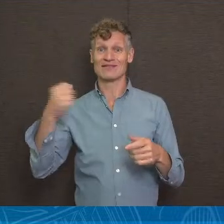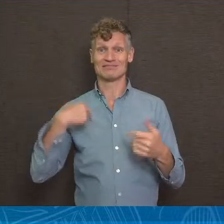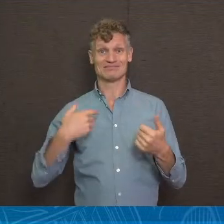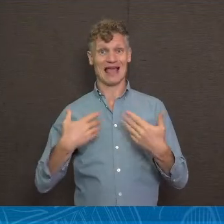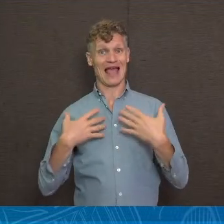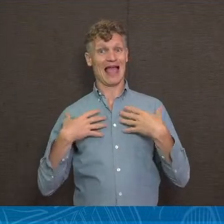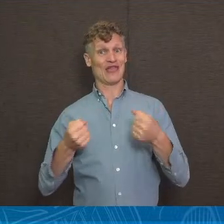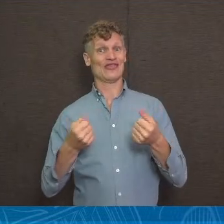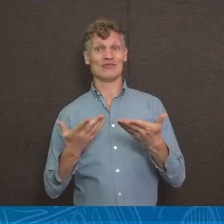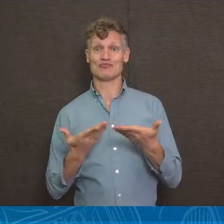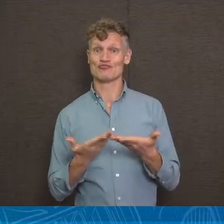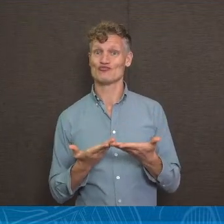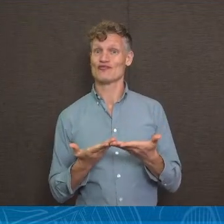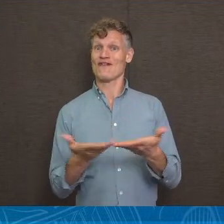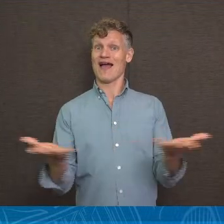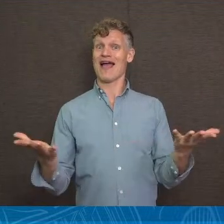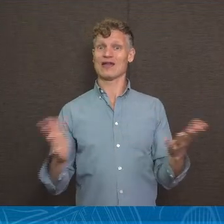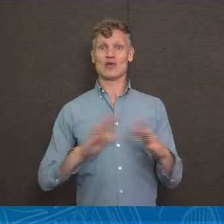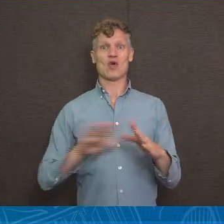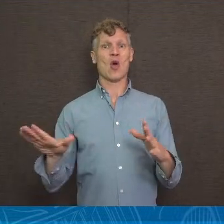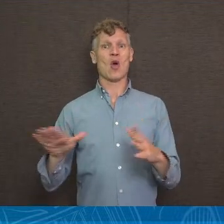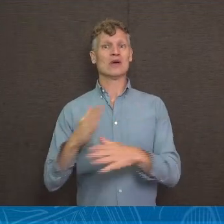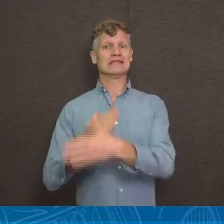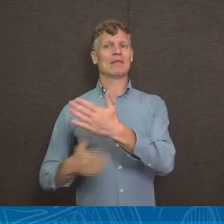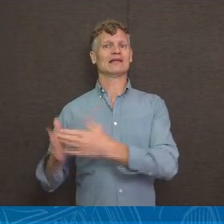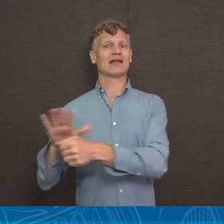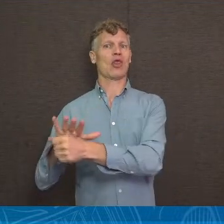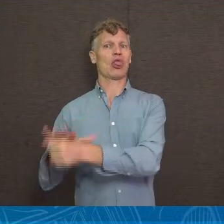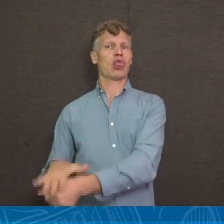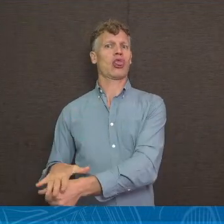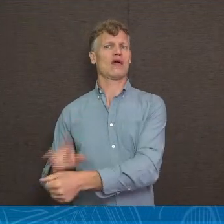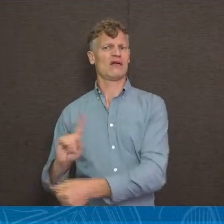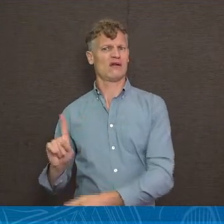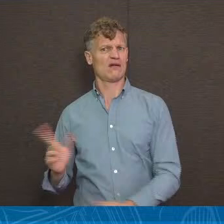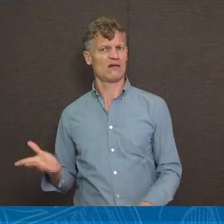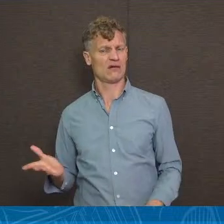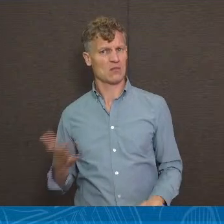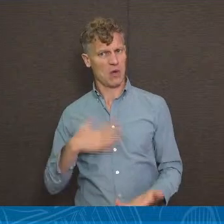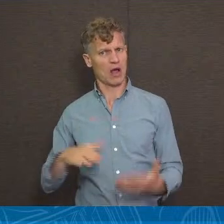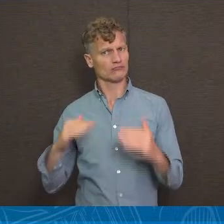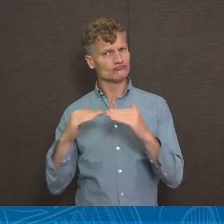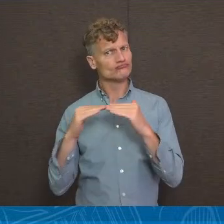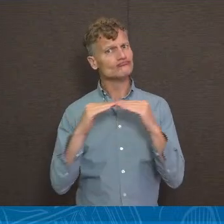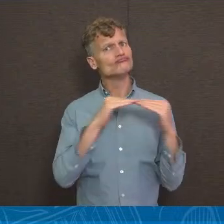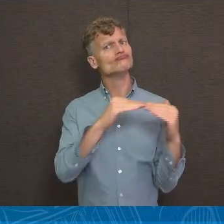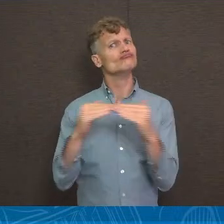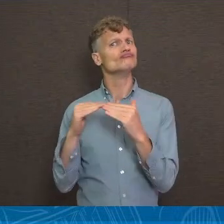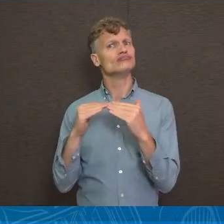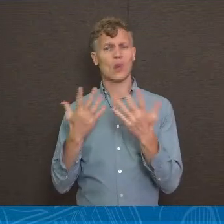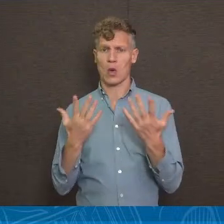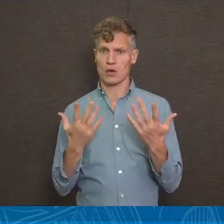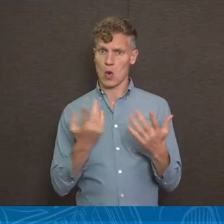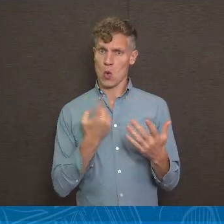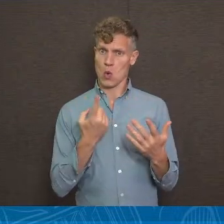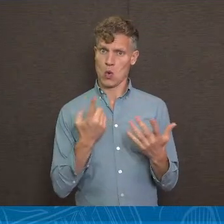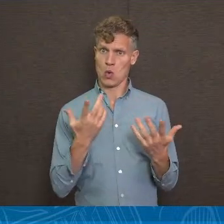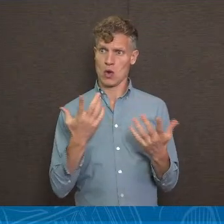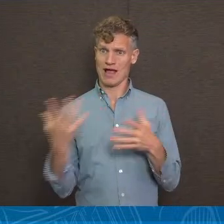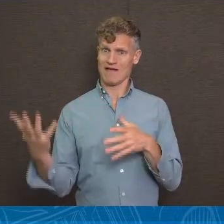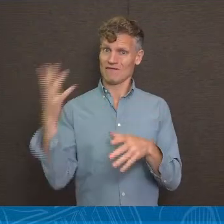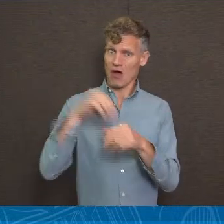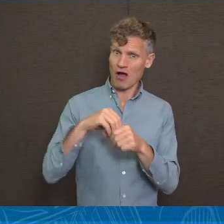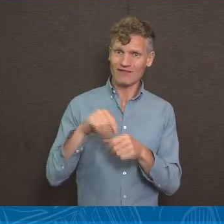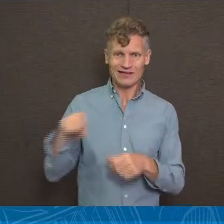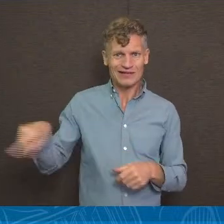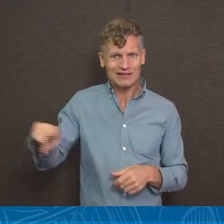discriminate in the area of disability. So people with disability are not only informing public health